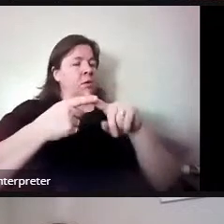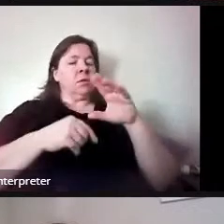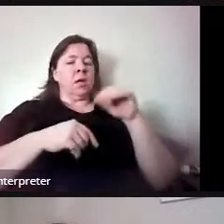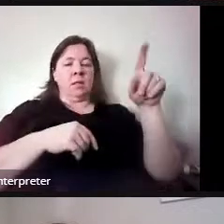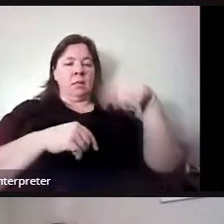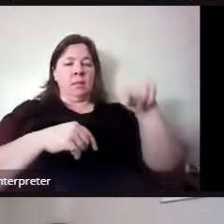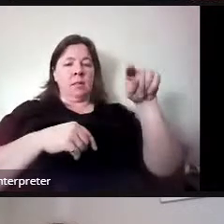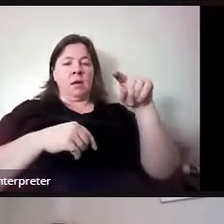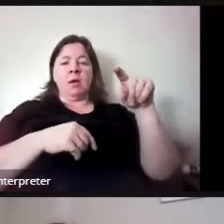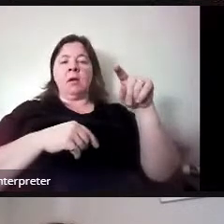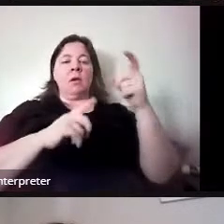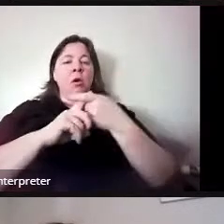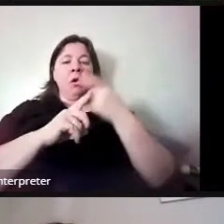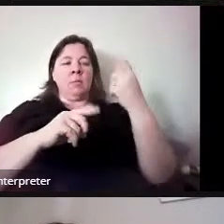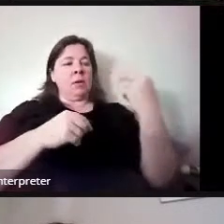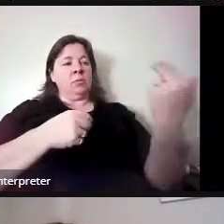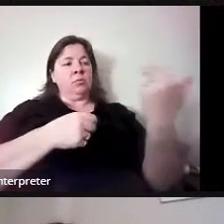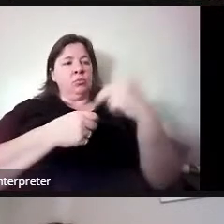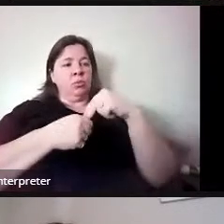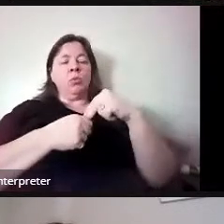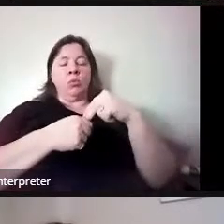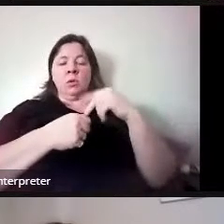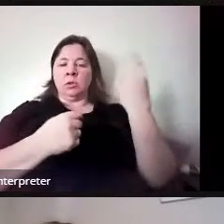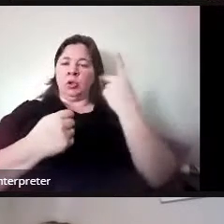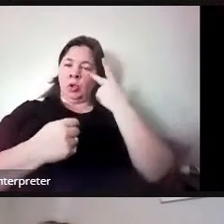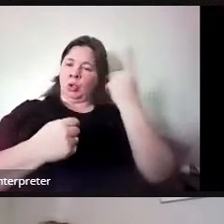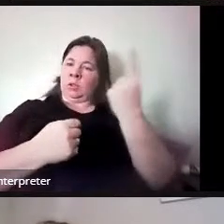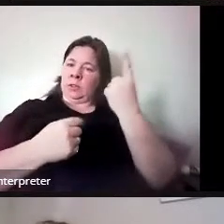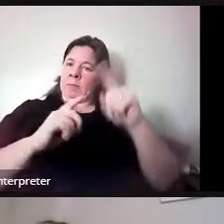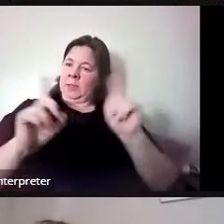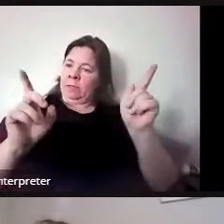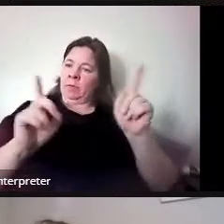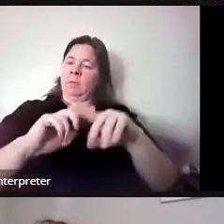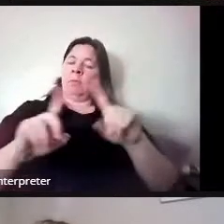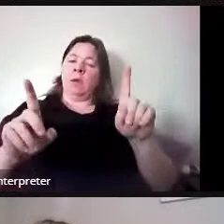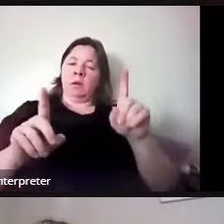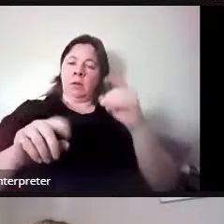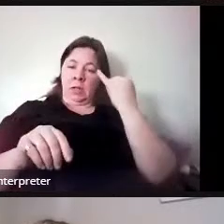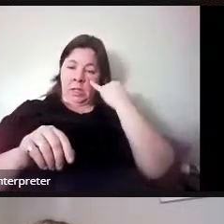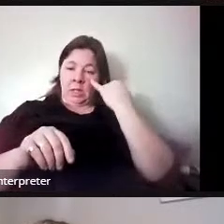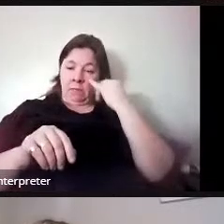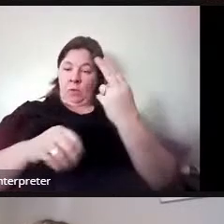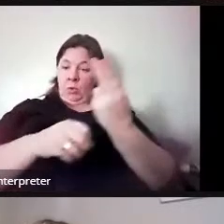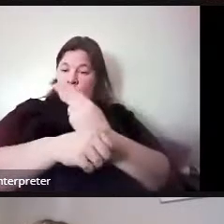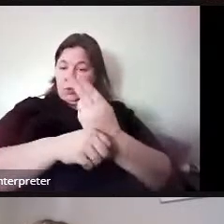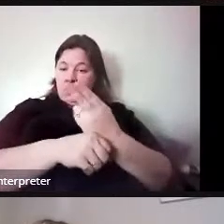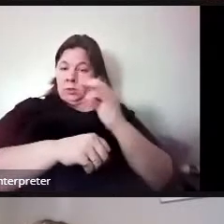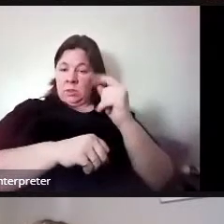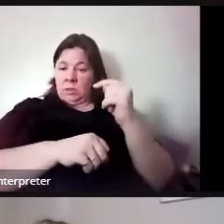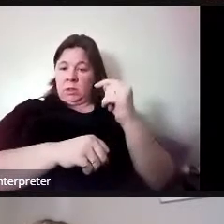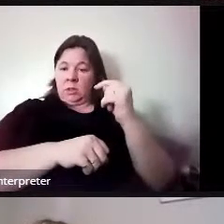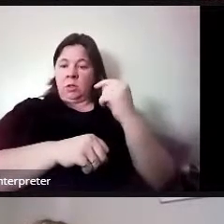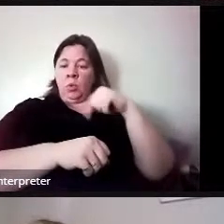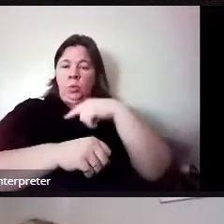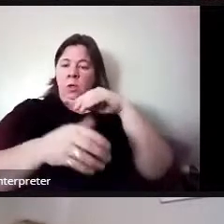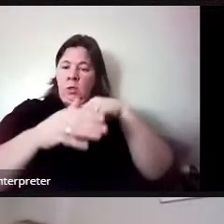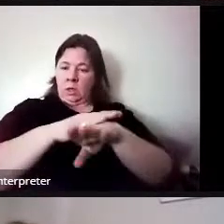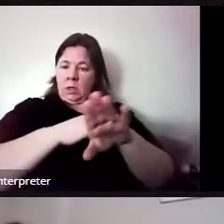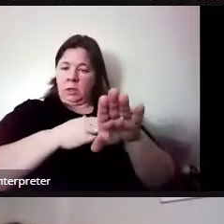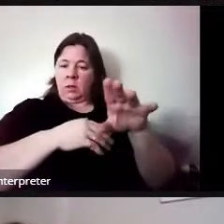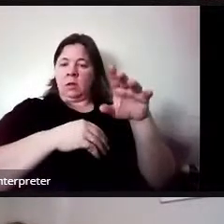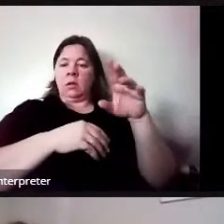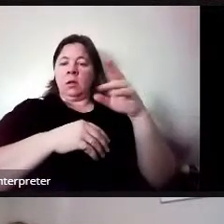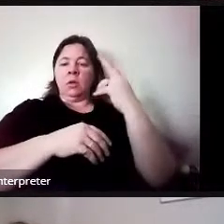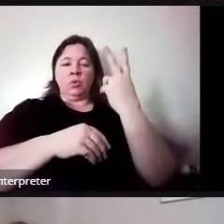they immediately told that, yeah, this looks something different, but if you say, we are in. So